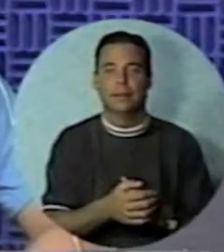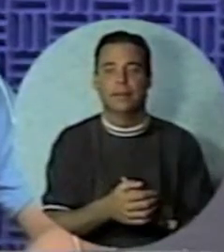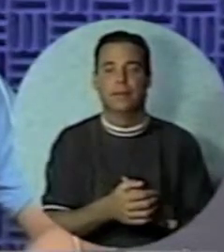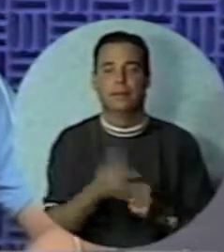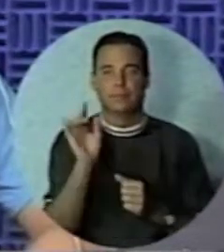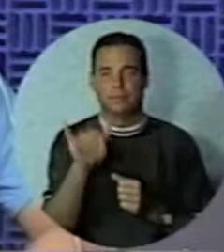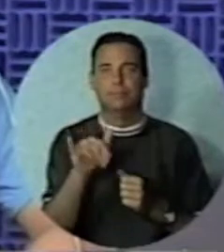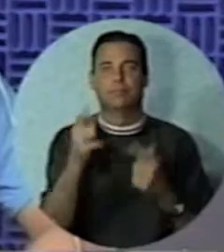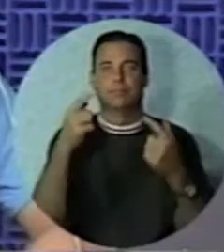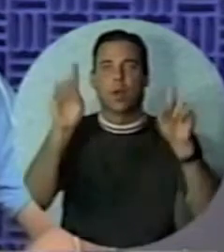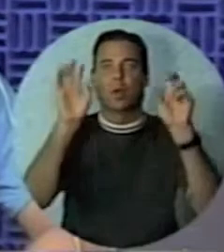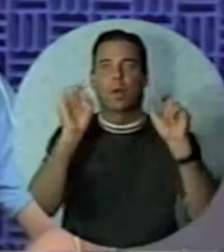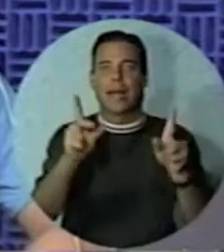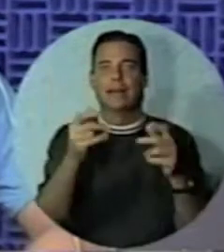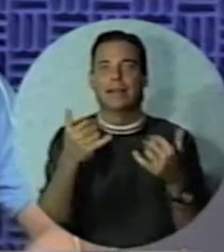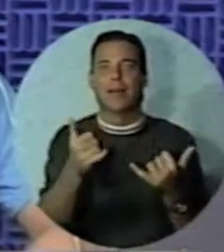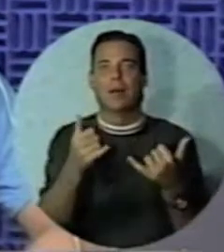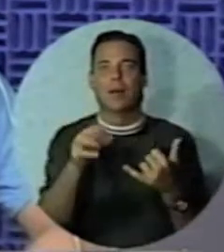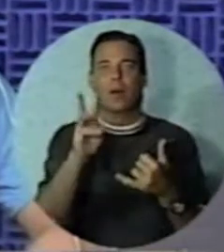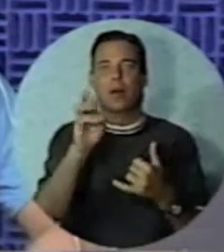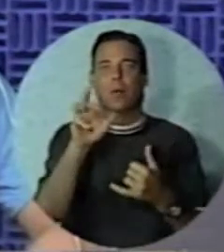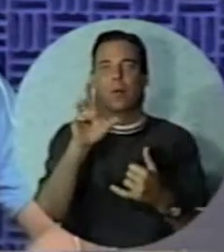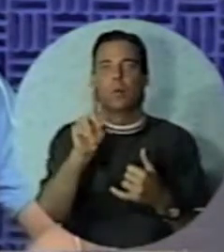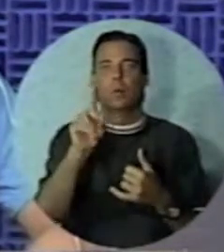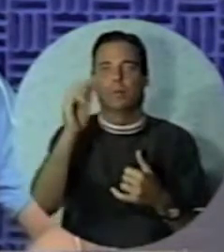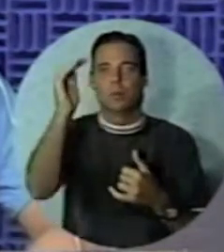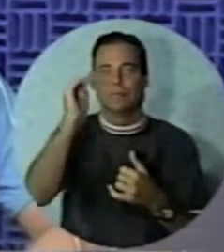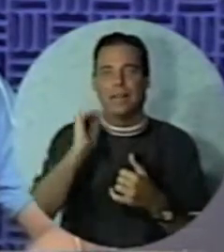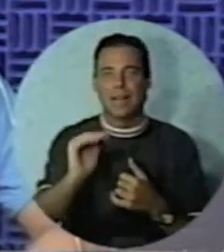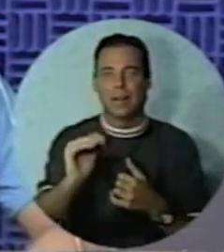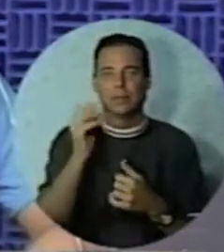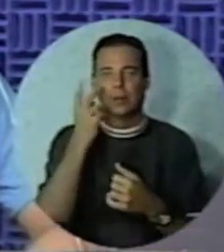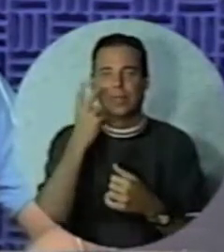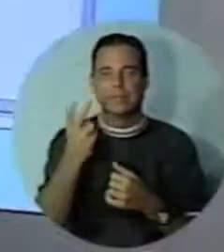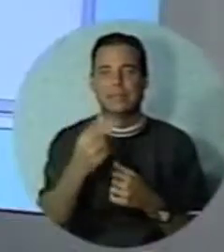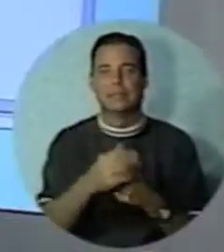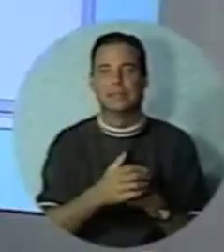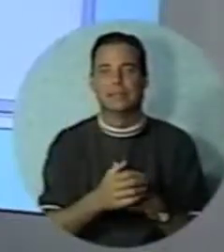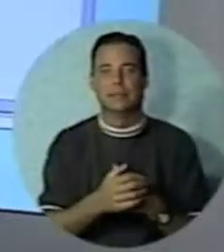Here I go. I'm going to move Word down so that I can see.